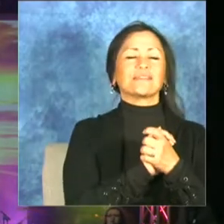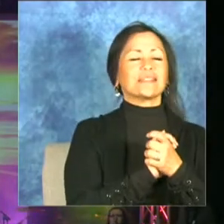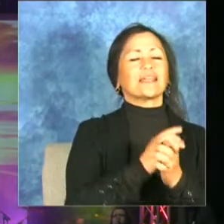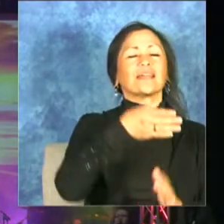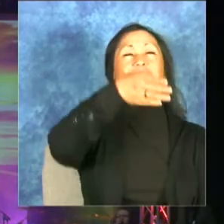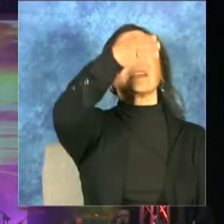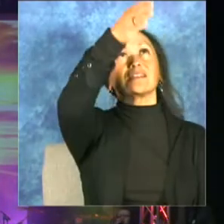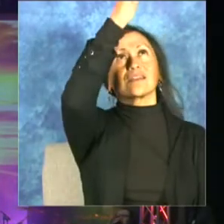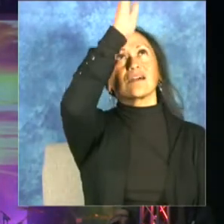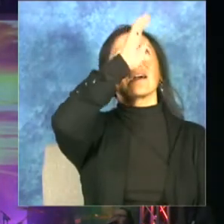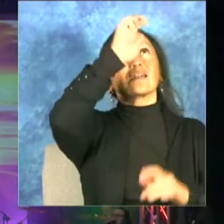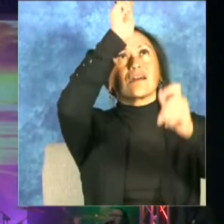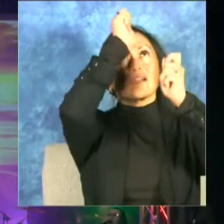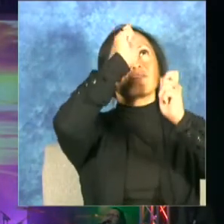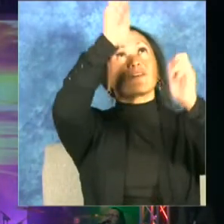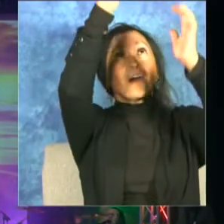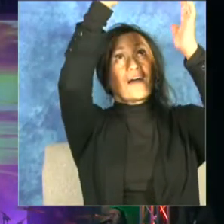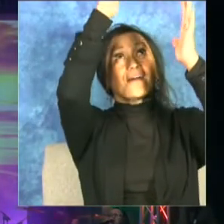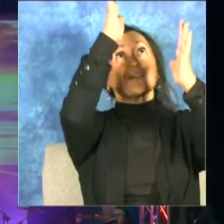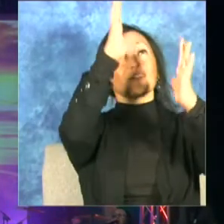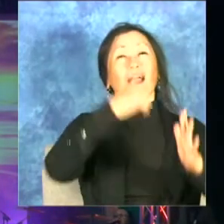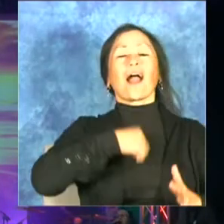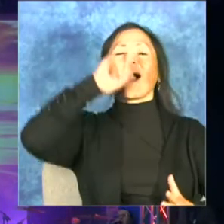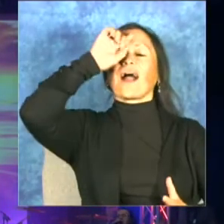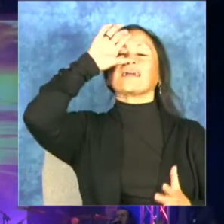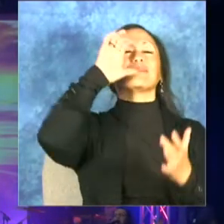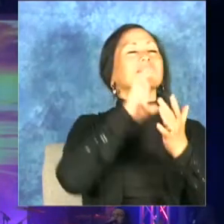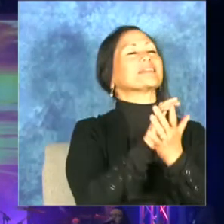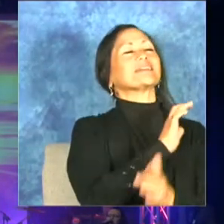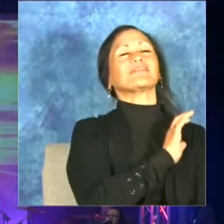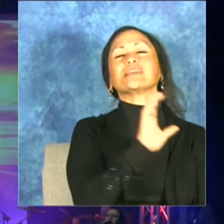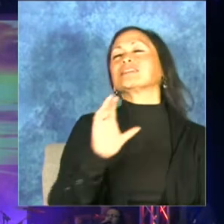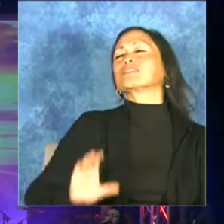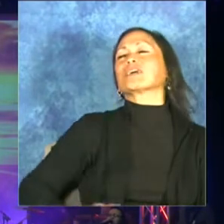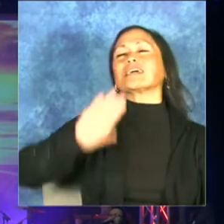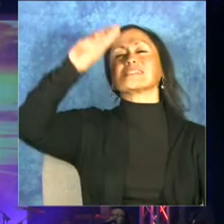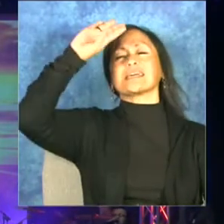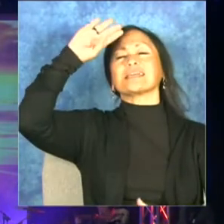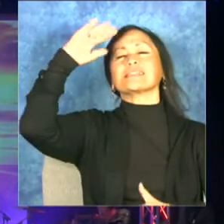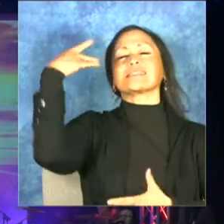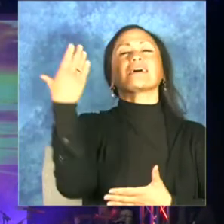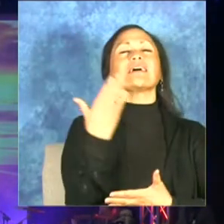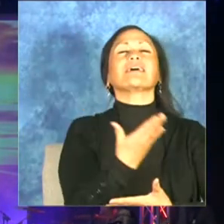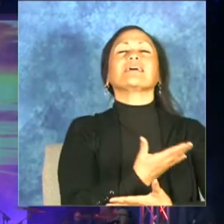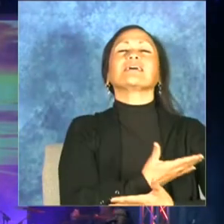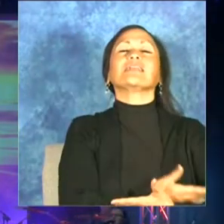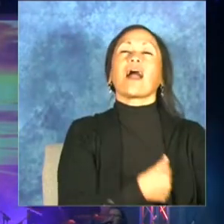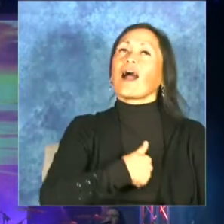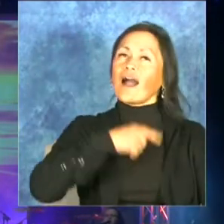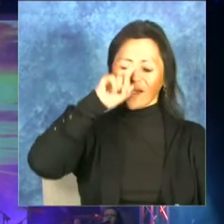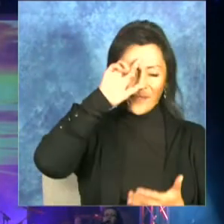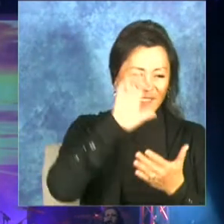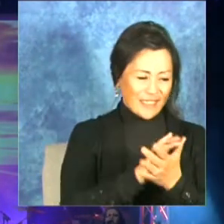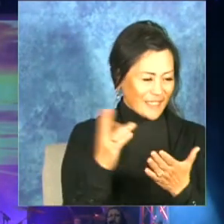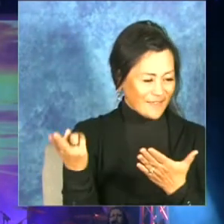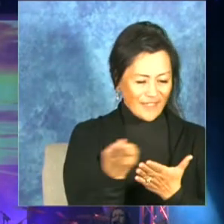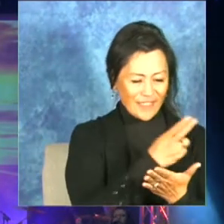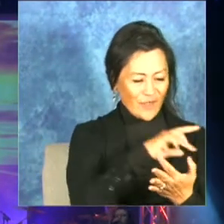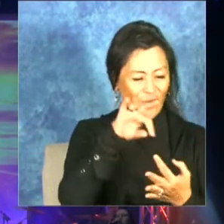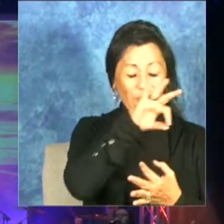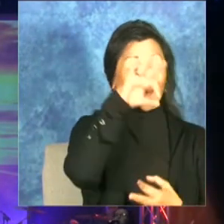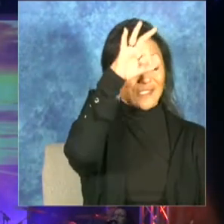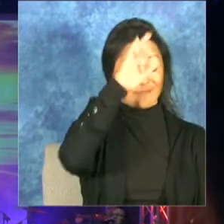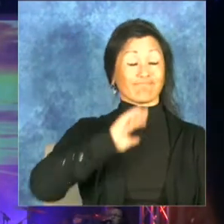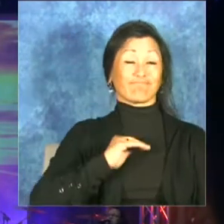I believe in God our I believe in Christ the Son. I believe